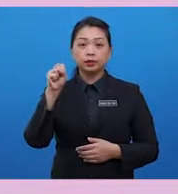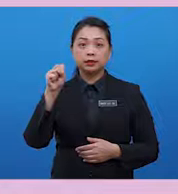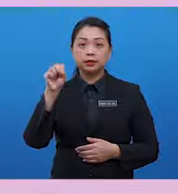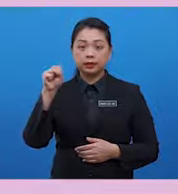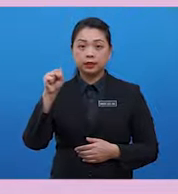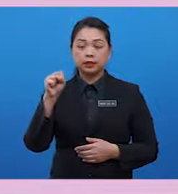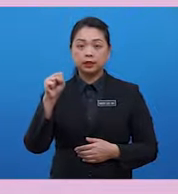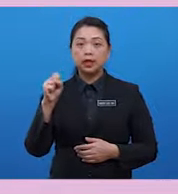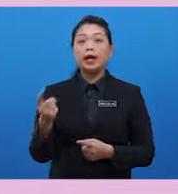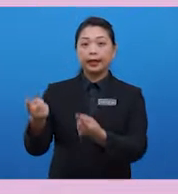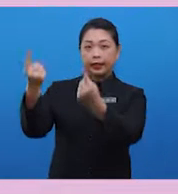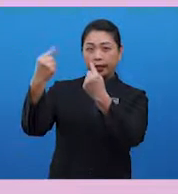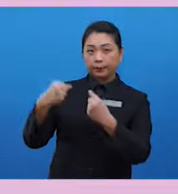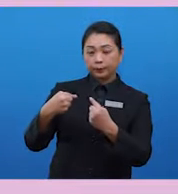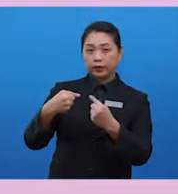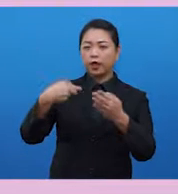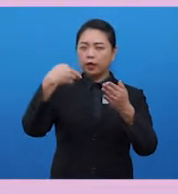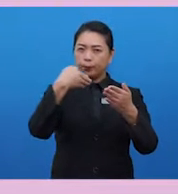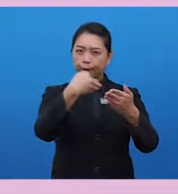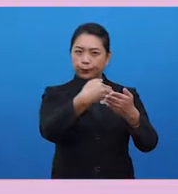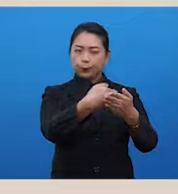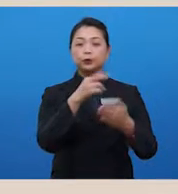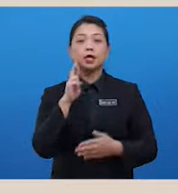class, approached her.